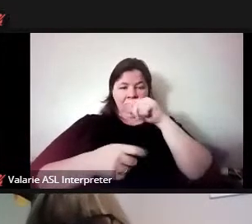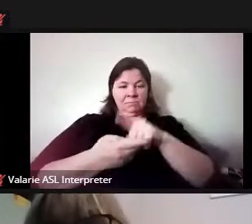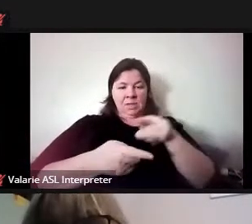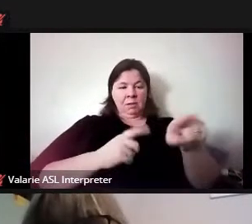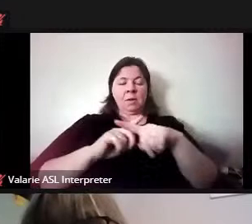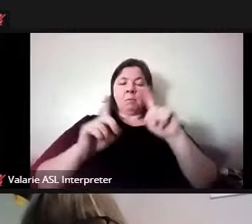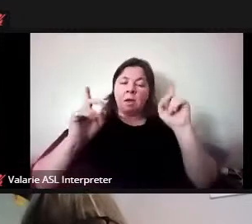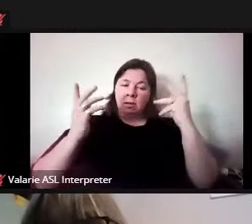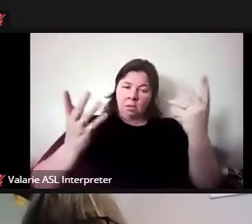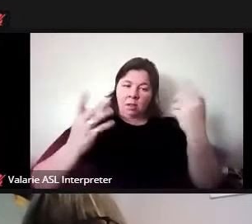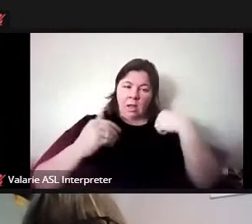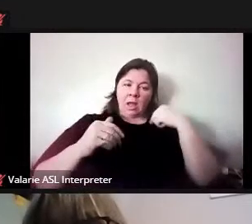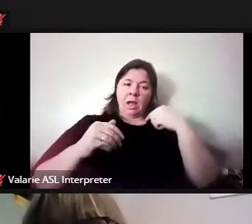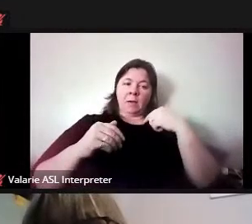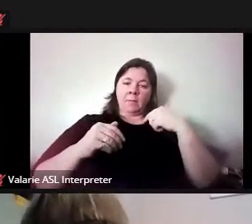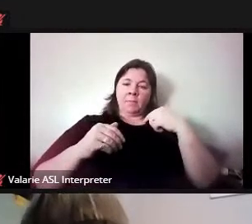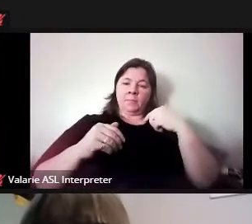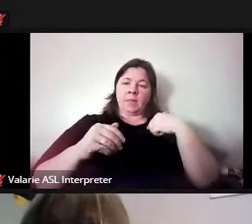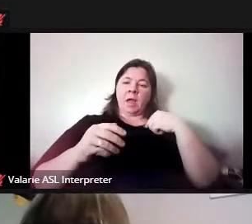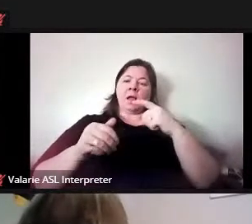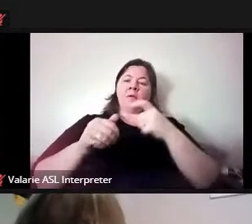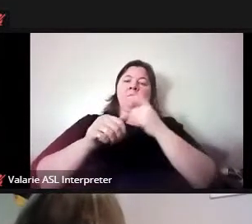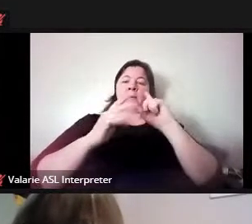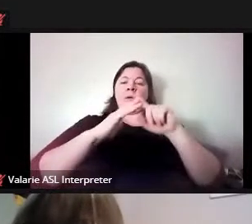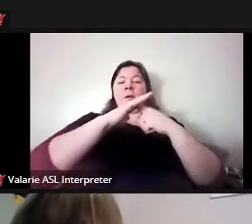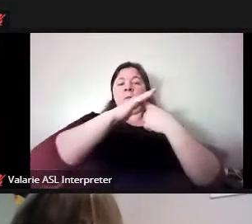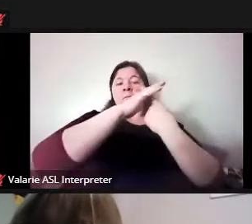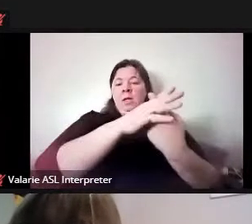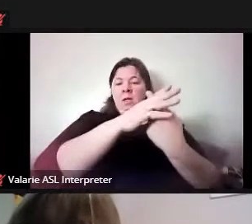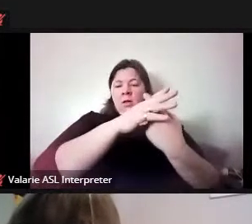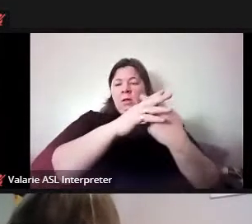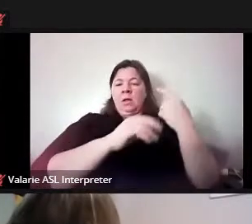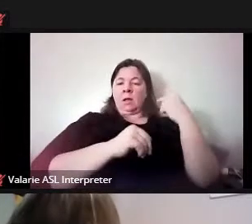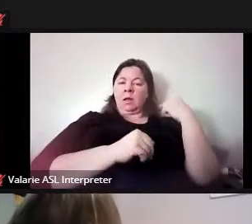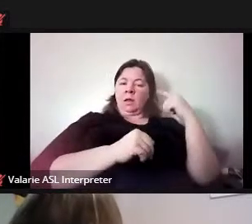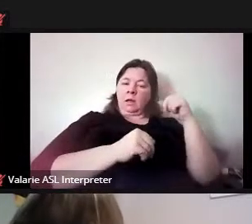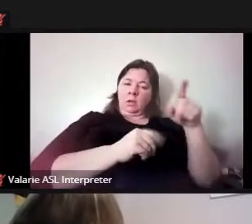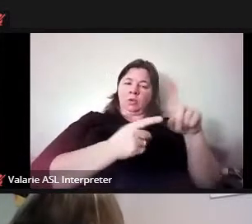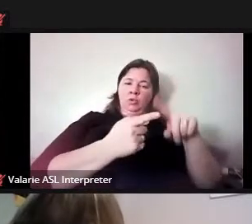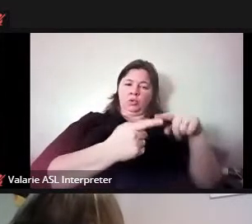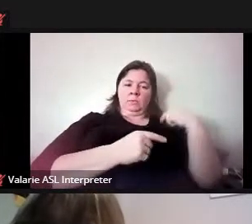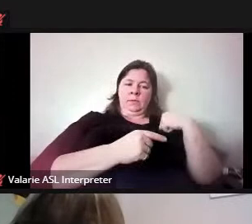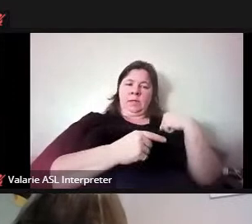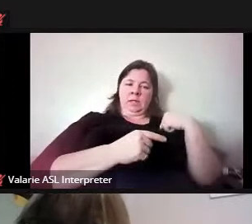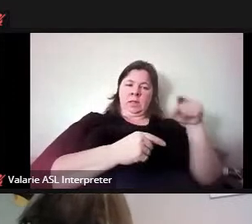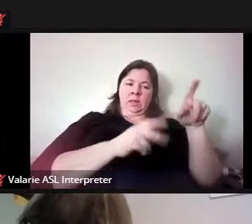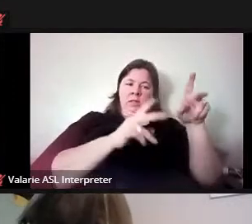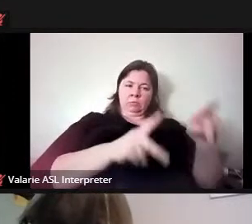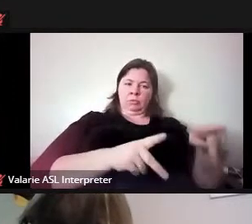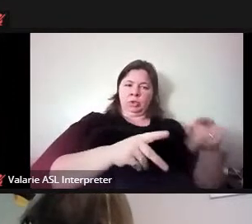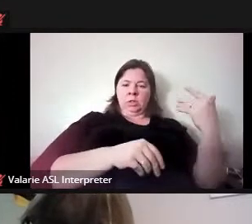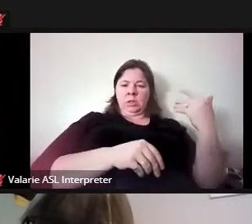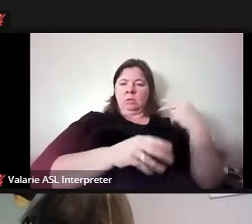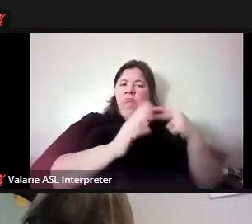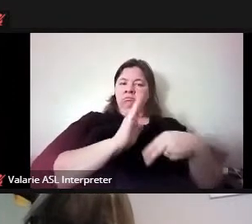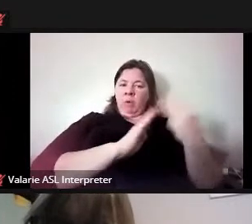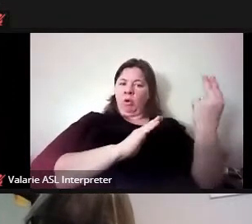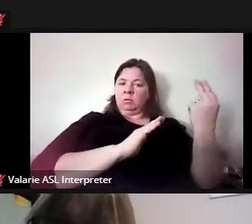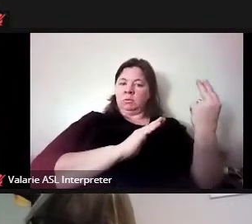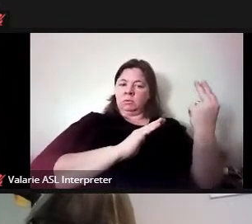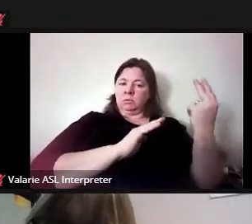but right from the beginning, what he was saying, that it was like to me that this person is honest